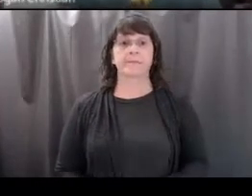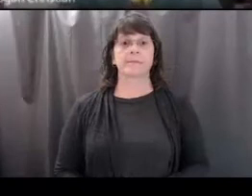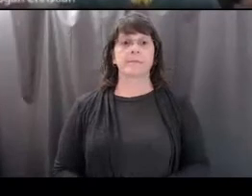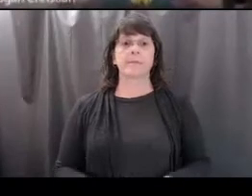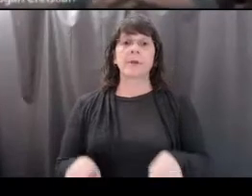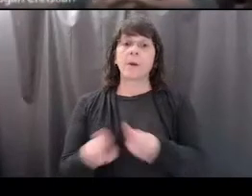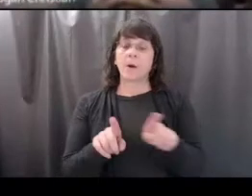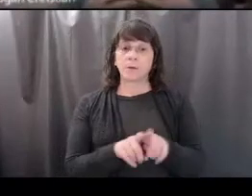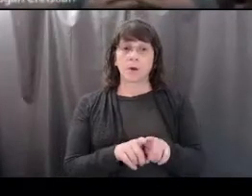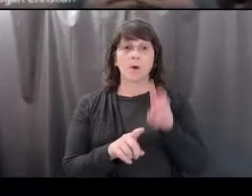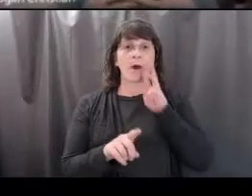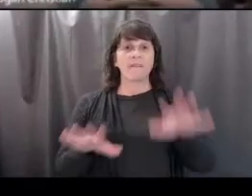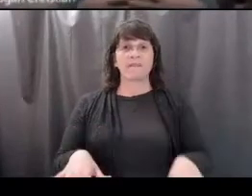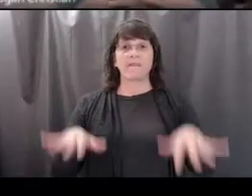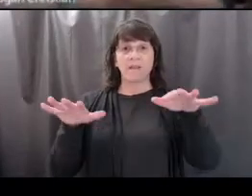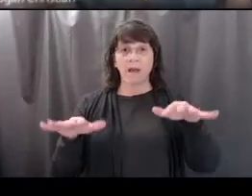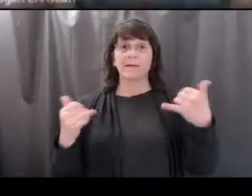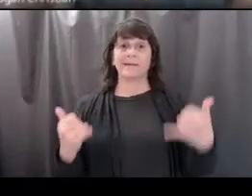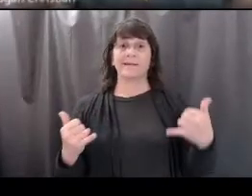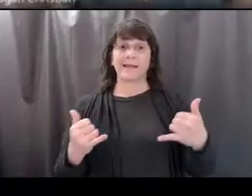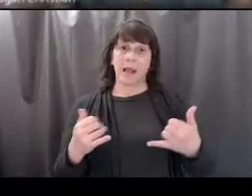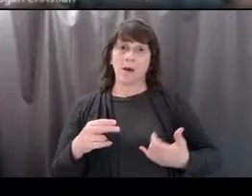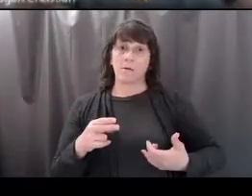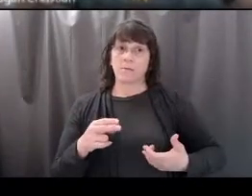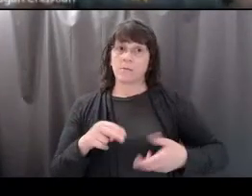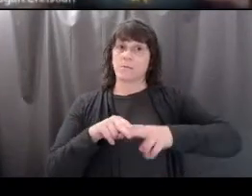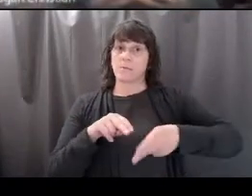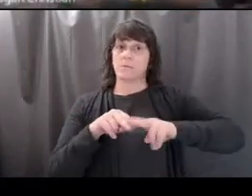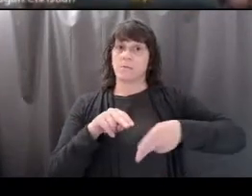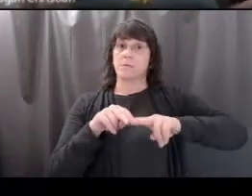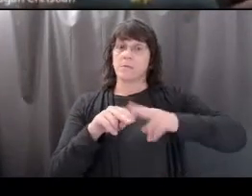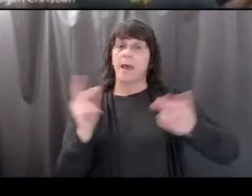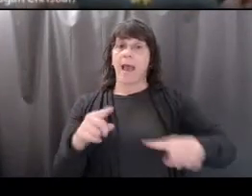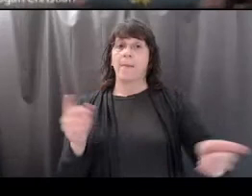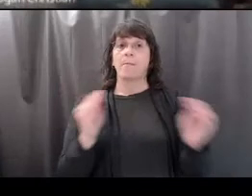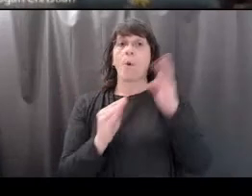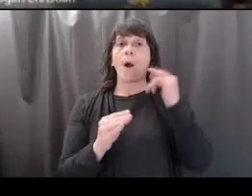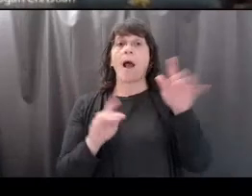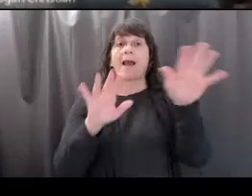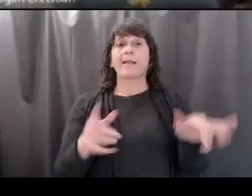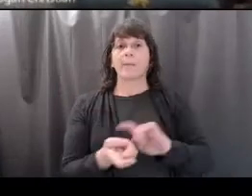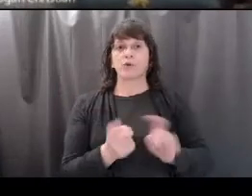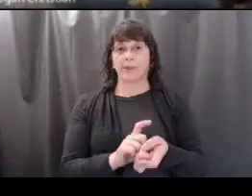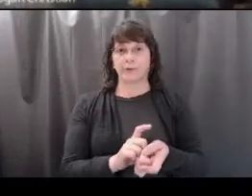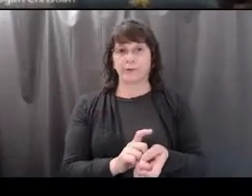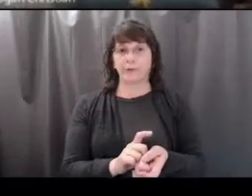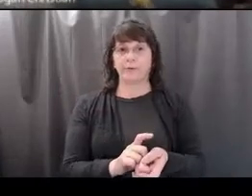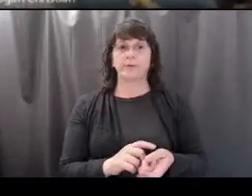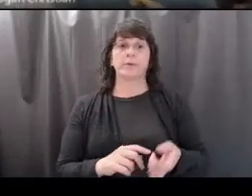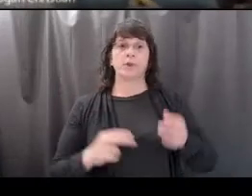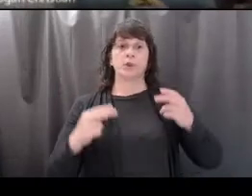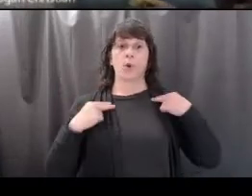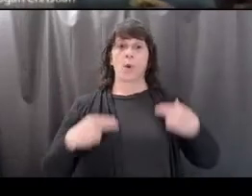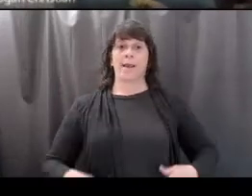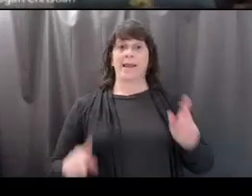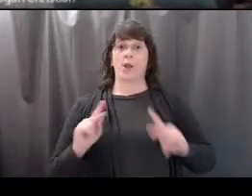Additionally, flooding is now going up and increasing more because of climate change. So humans, as we know,